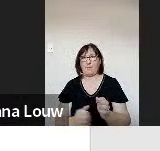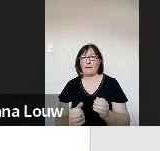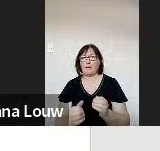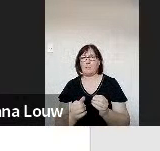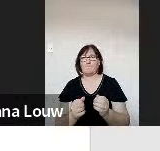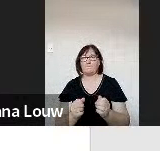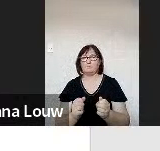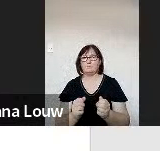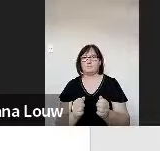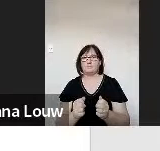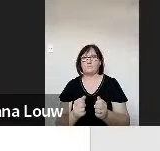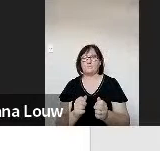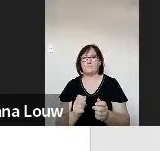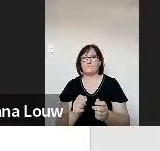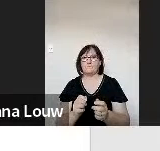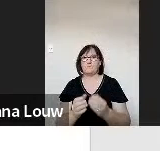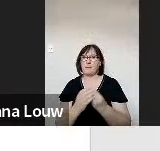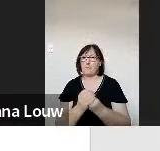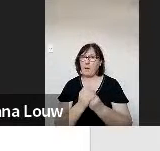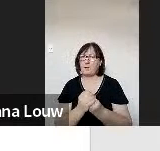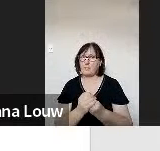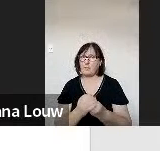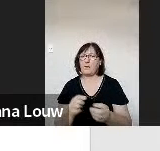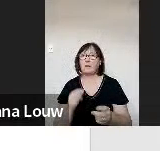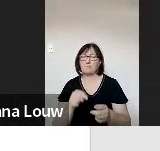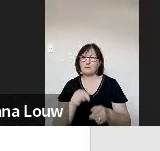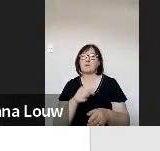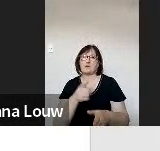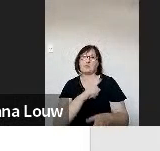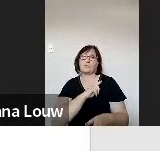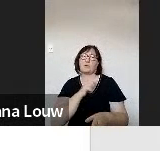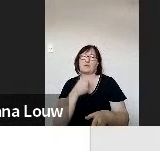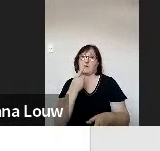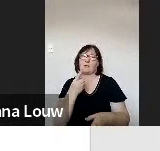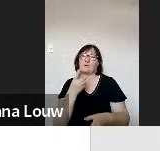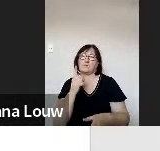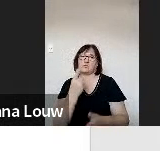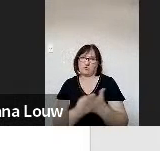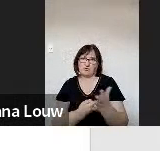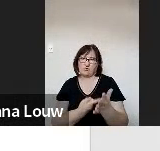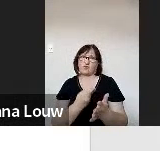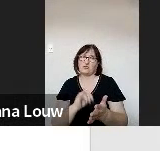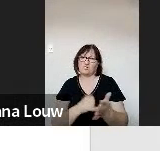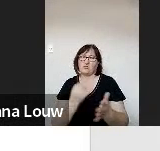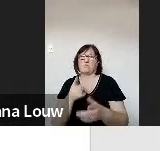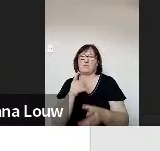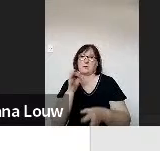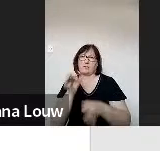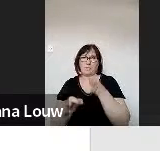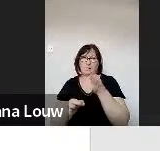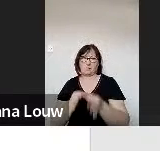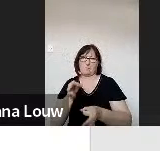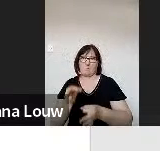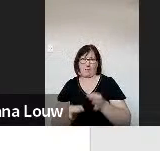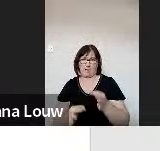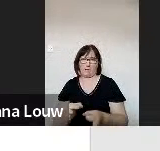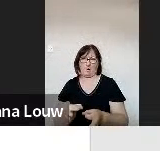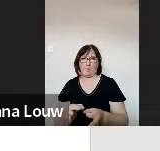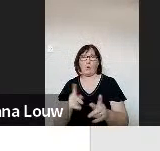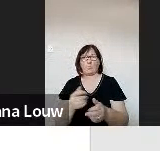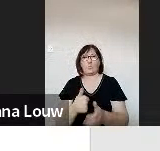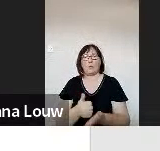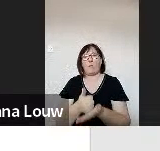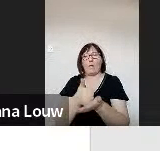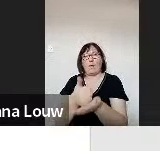for clarity, hence the name explanatory. They are there for clarity purposes or to aid in